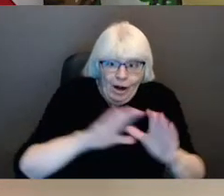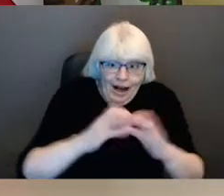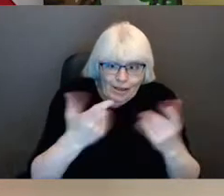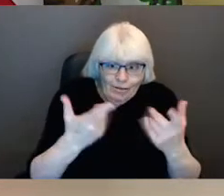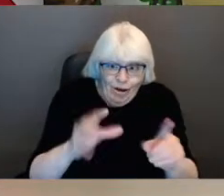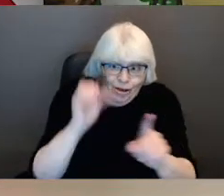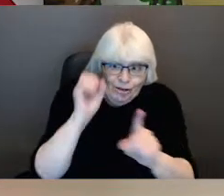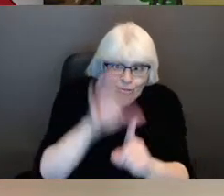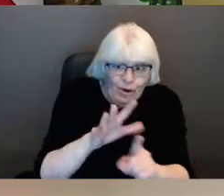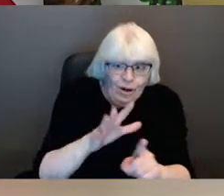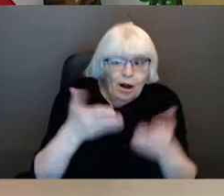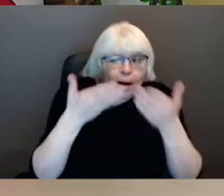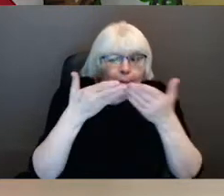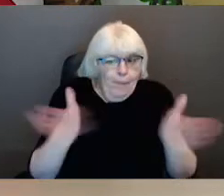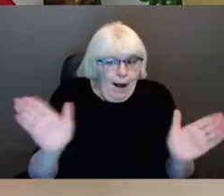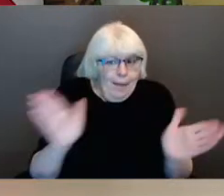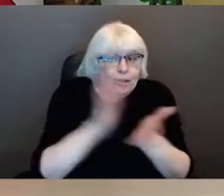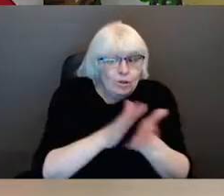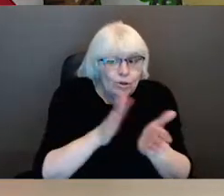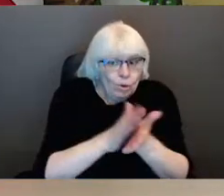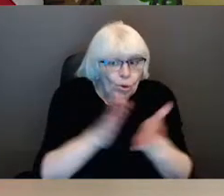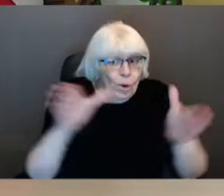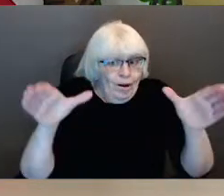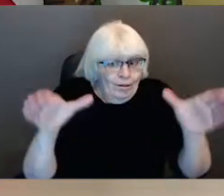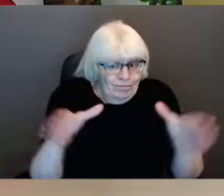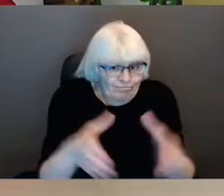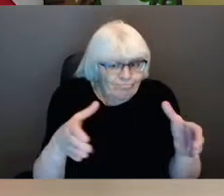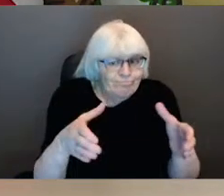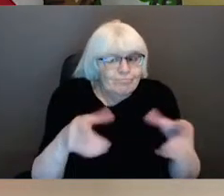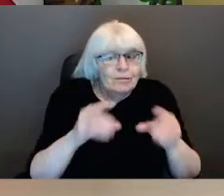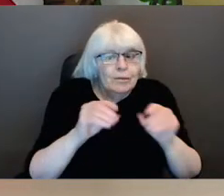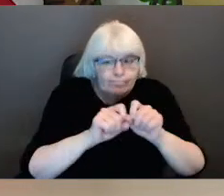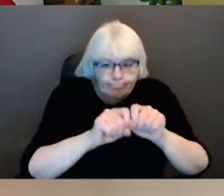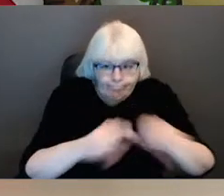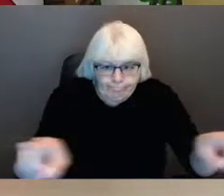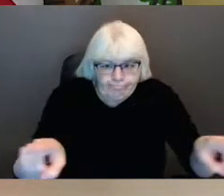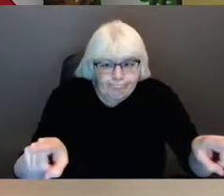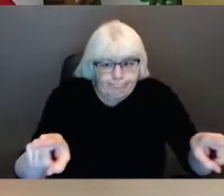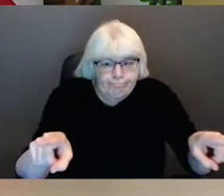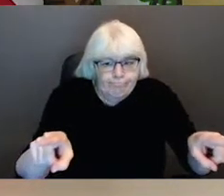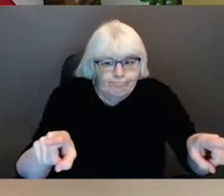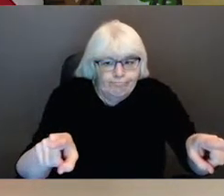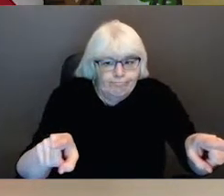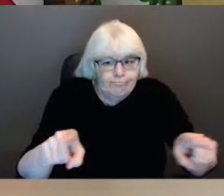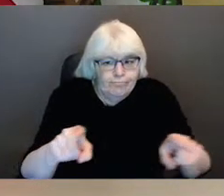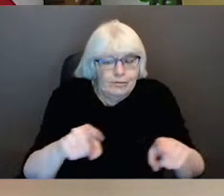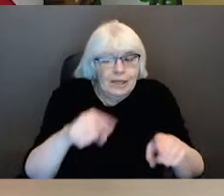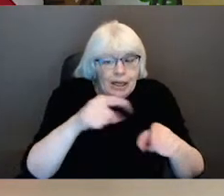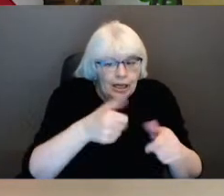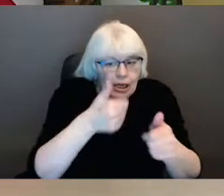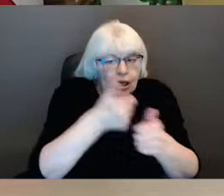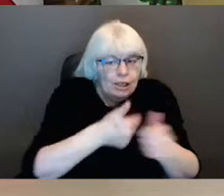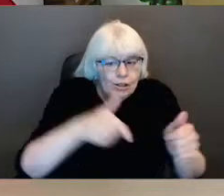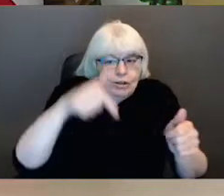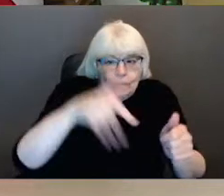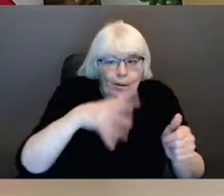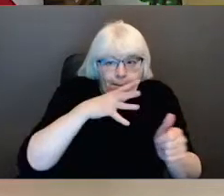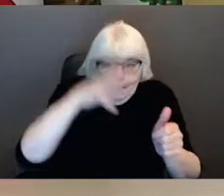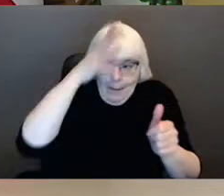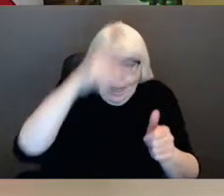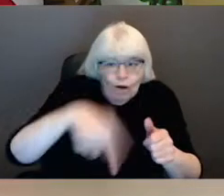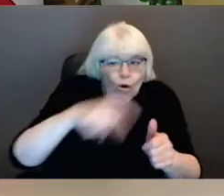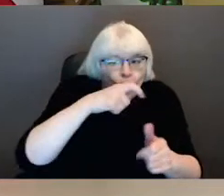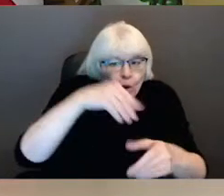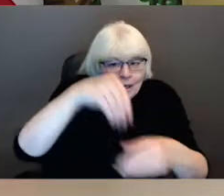send out a notification to every parent in that class that there was an